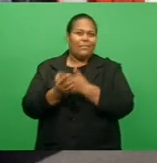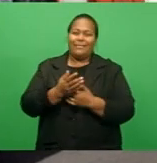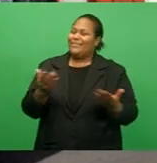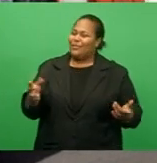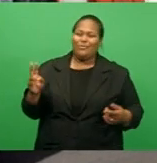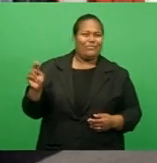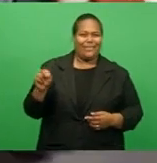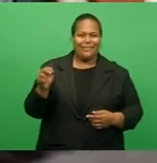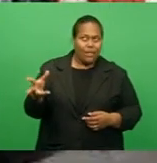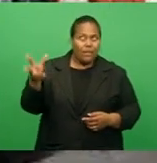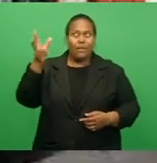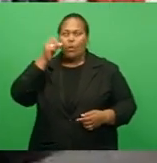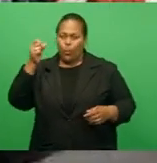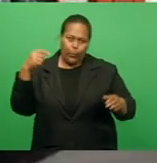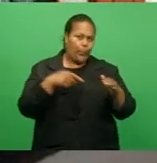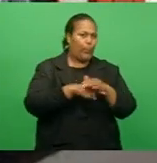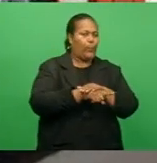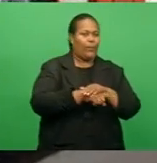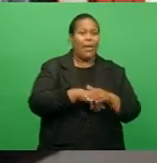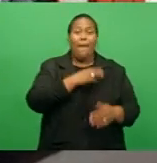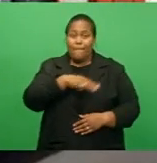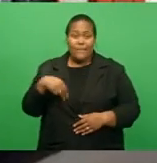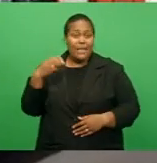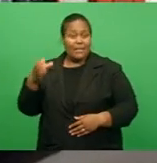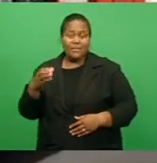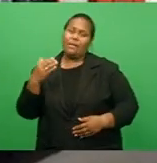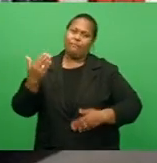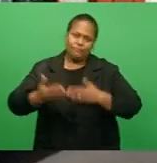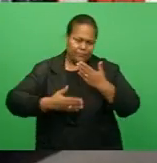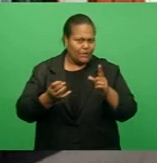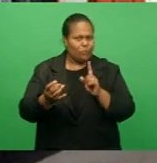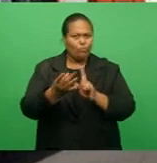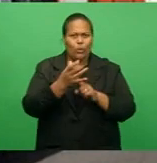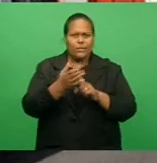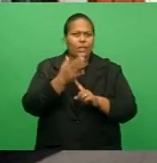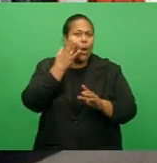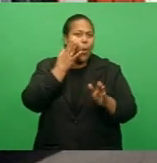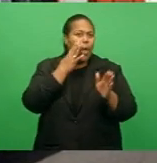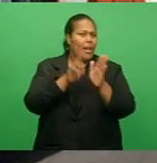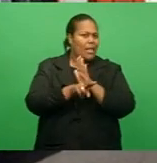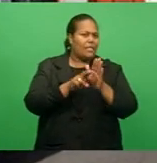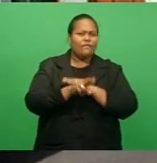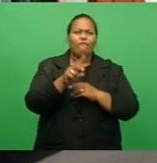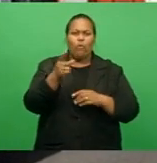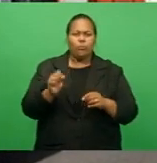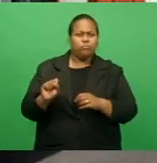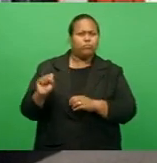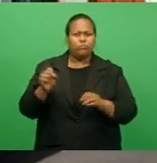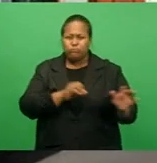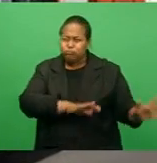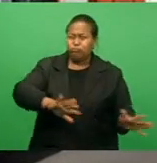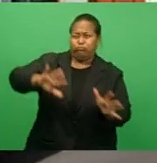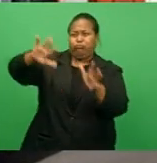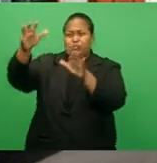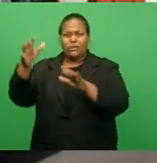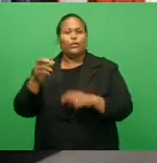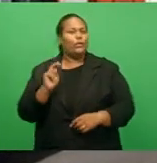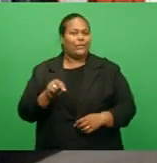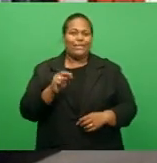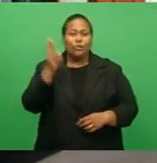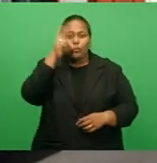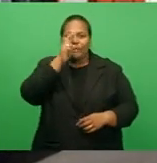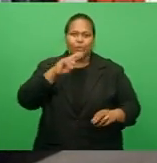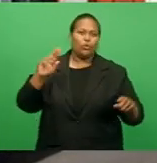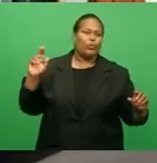Chonio Sumate says it is important to raise awareness of tsunamis and also share innovative approaches to risk reduction. The